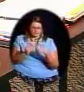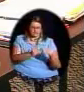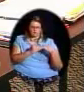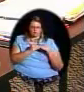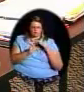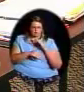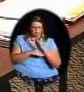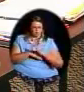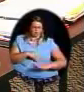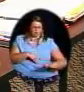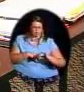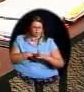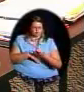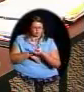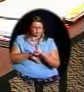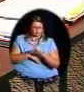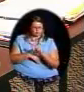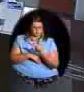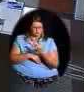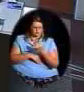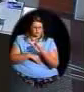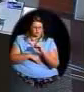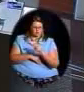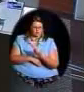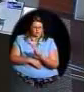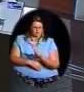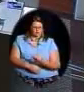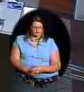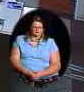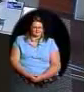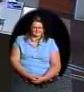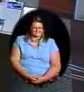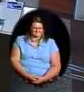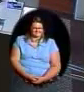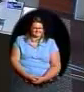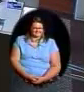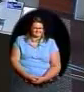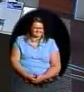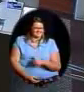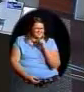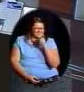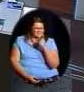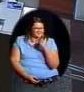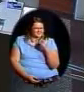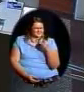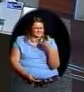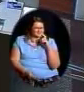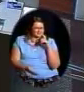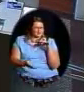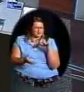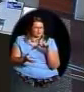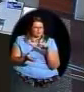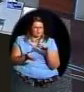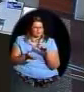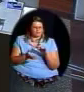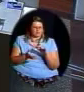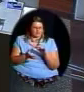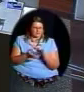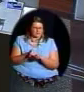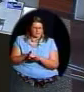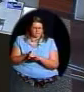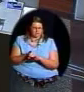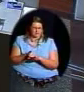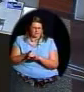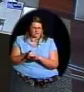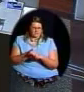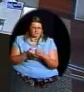junior highs. So you don't believe, when we talk about connections in our neighborhood schools, you do not believe that there's the